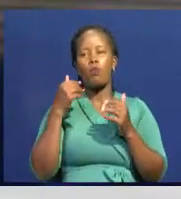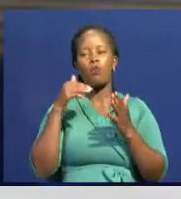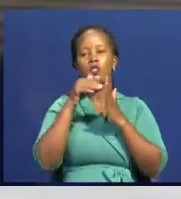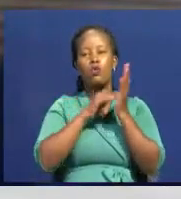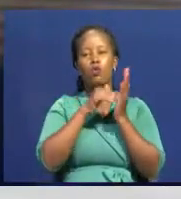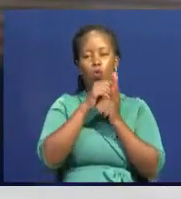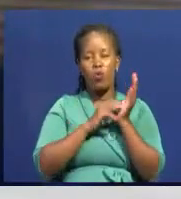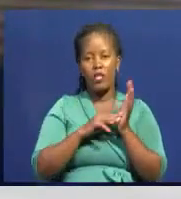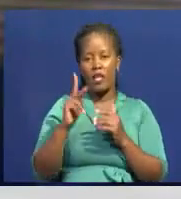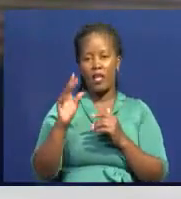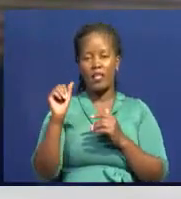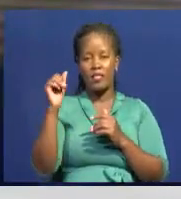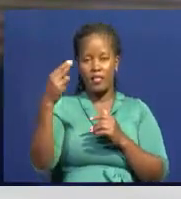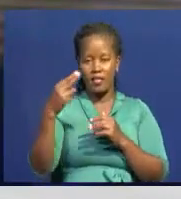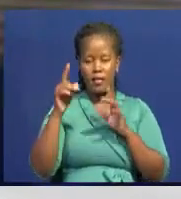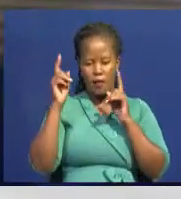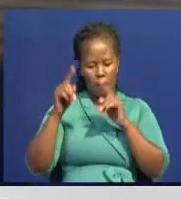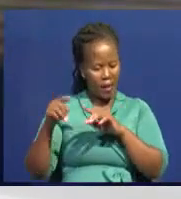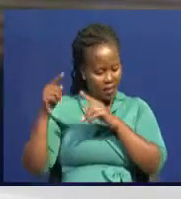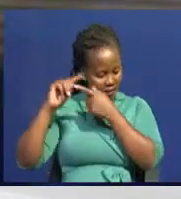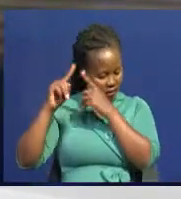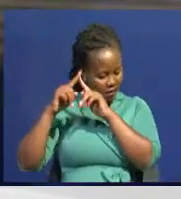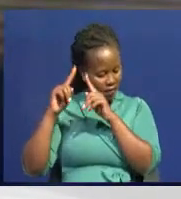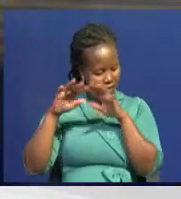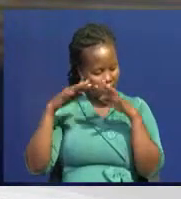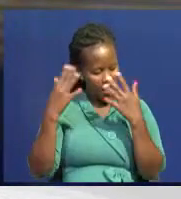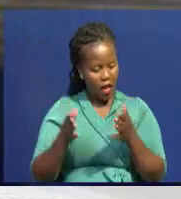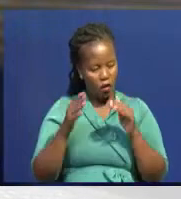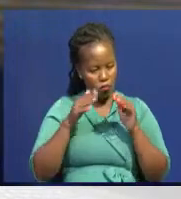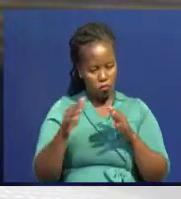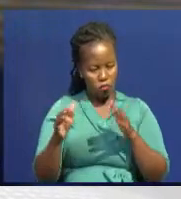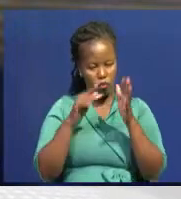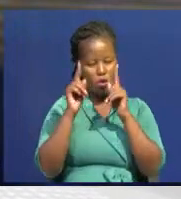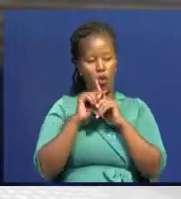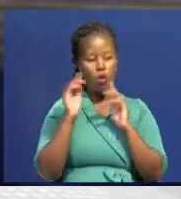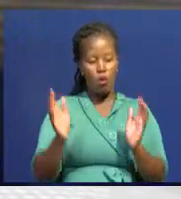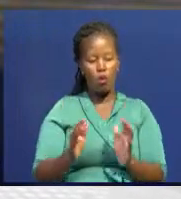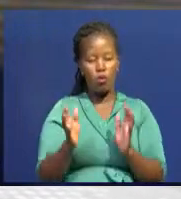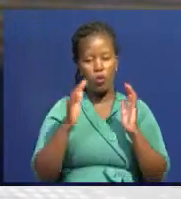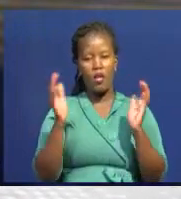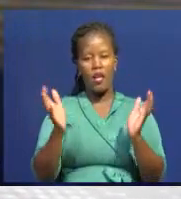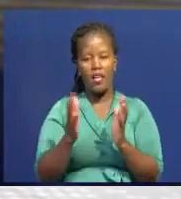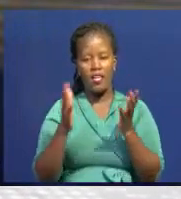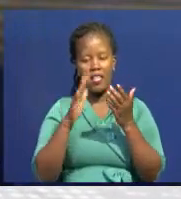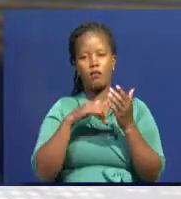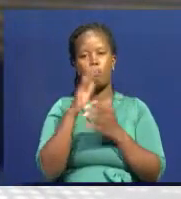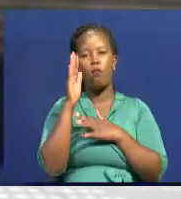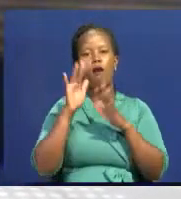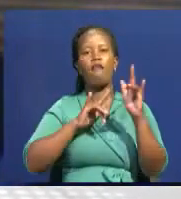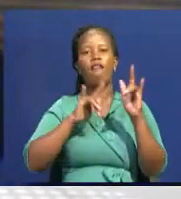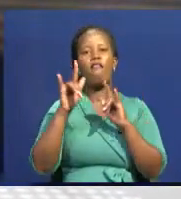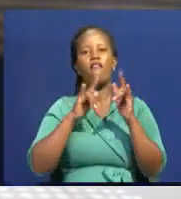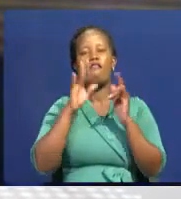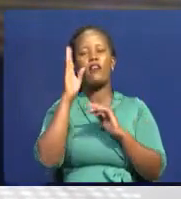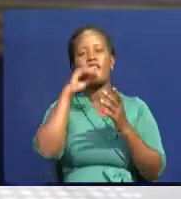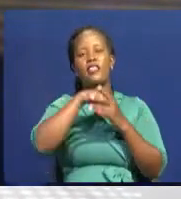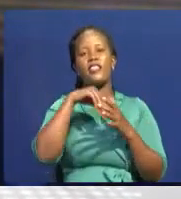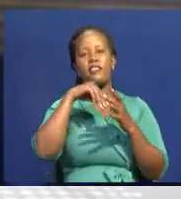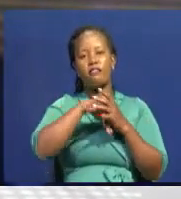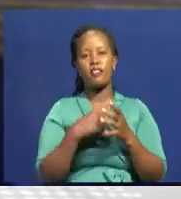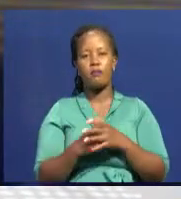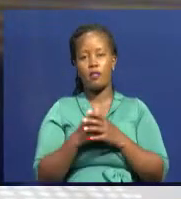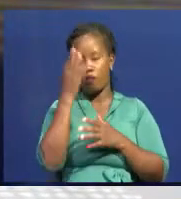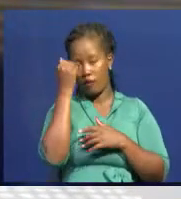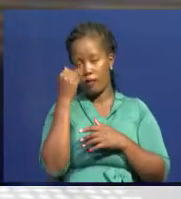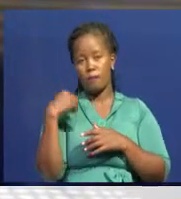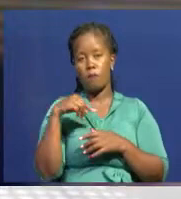shilling. We need to figure out ways of embracing that and encouraging foreign investment, because this is really what helped